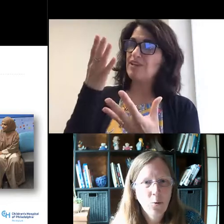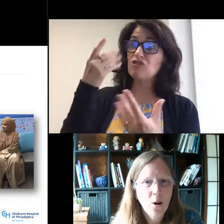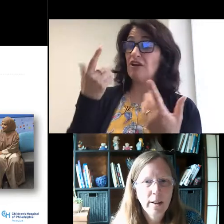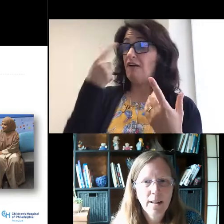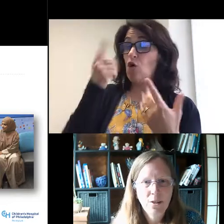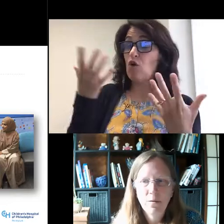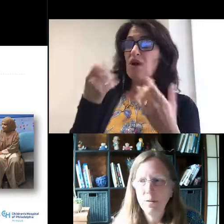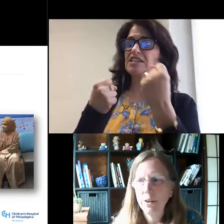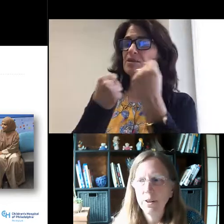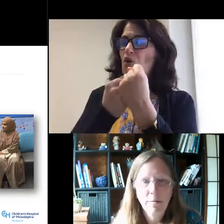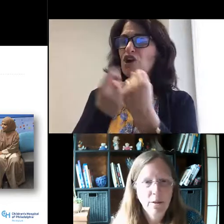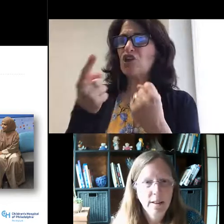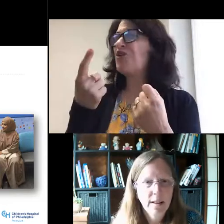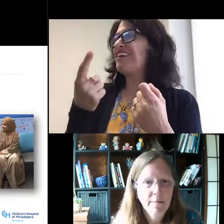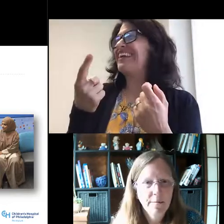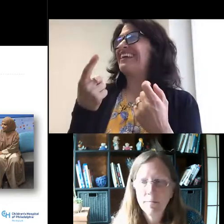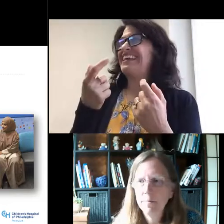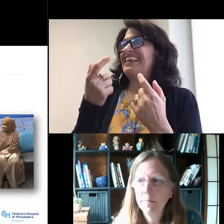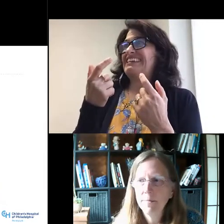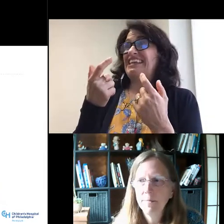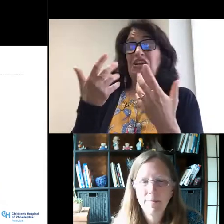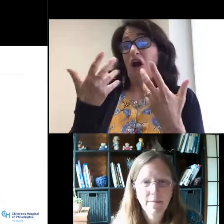everything you already do for your community.